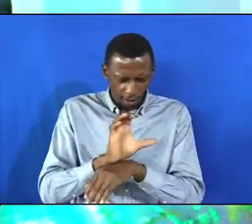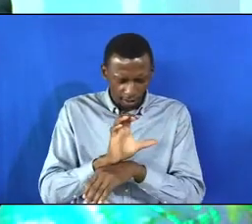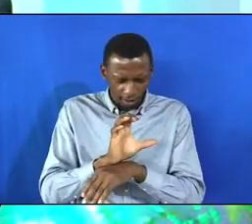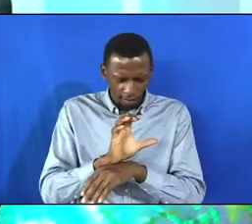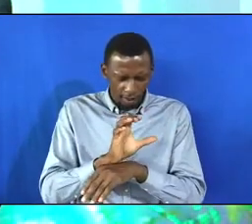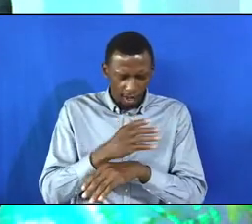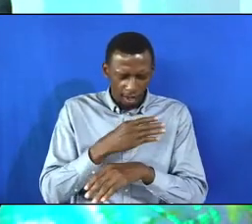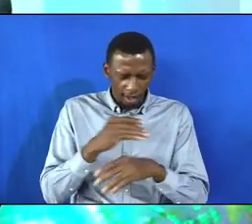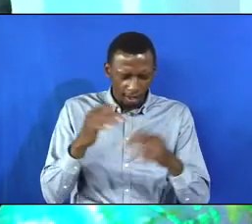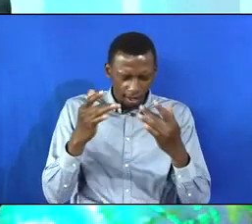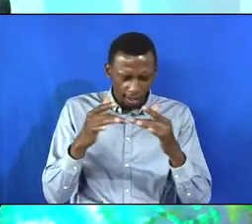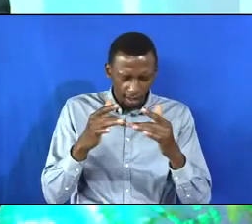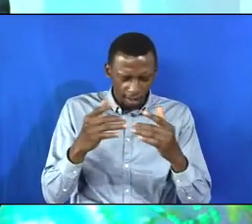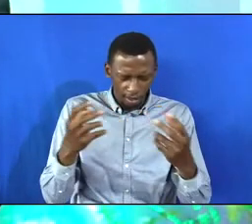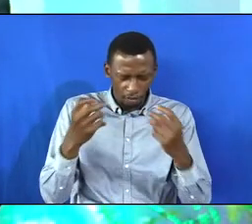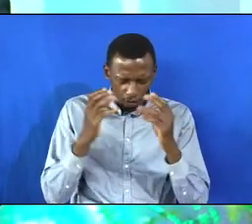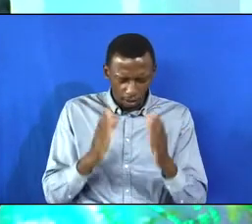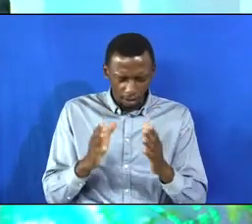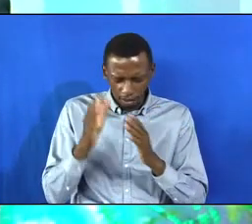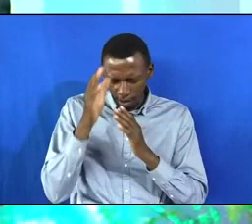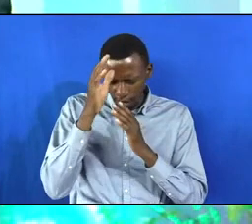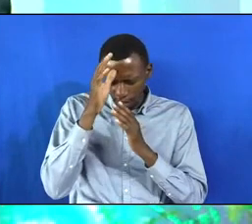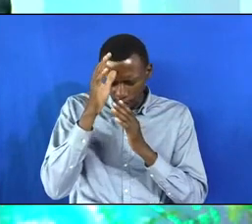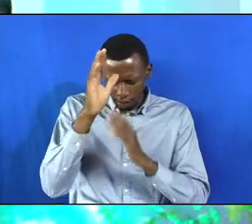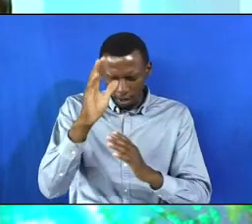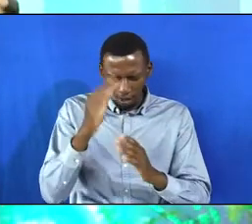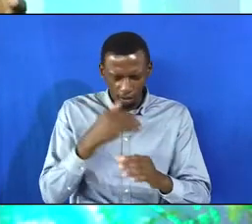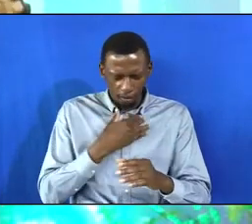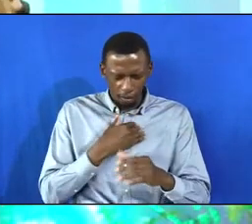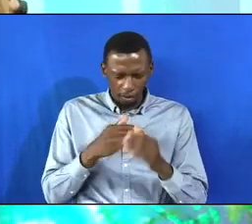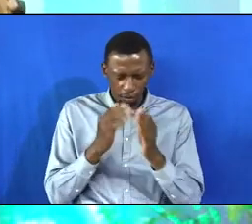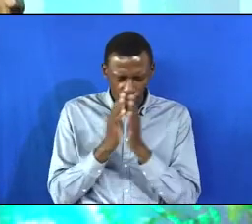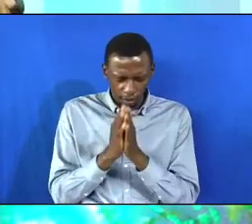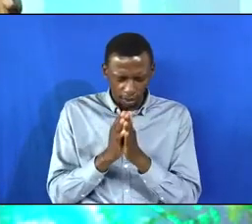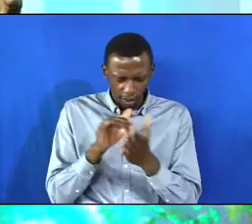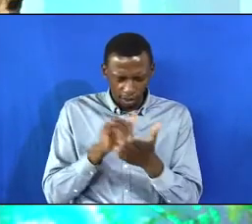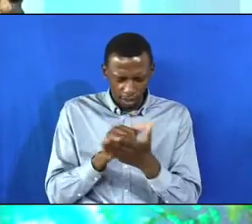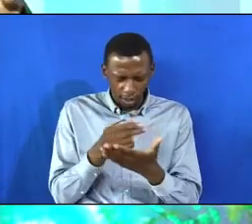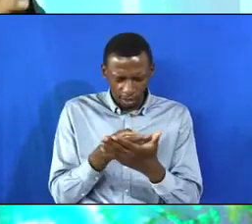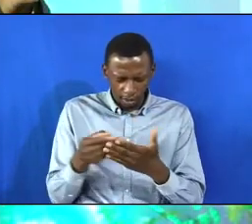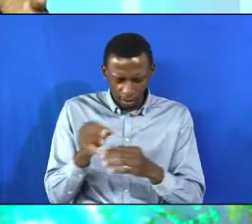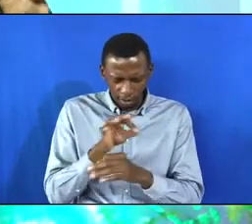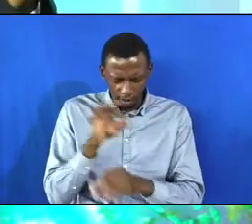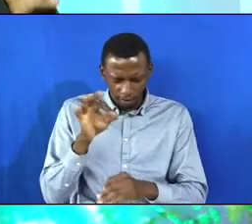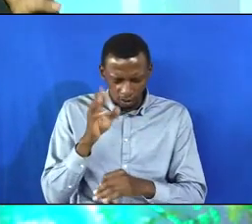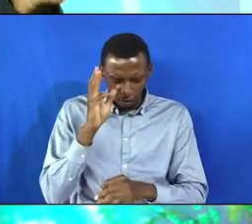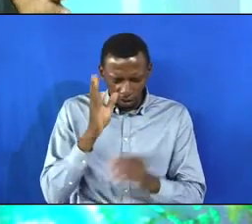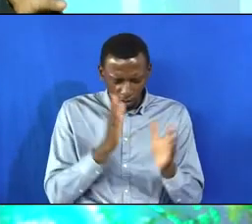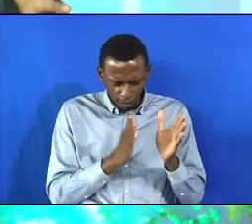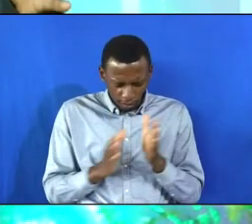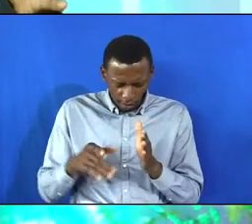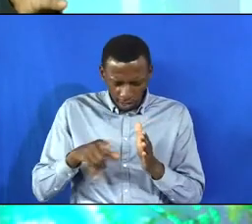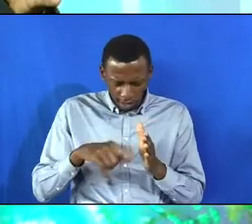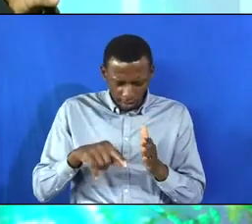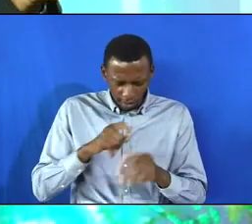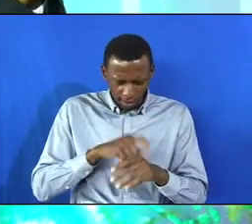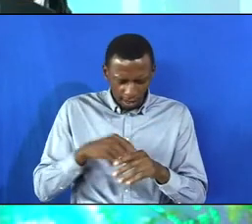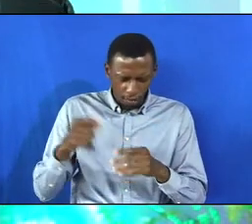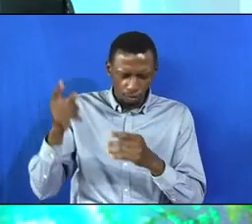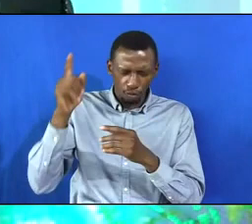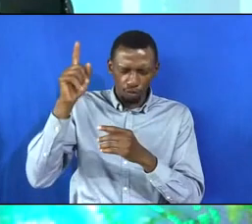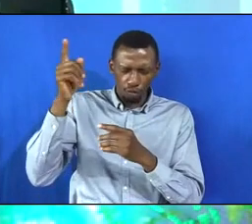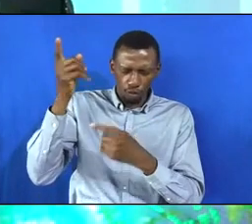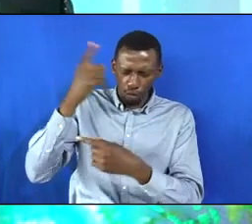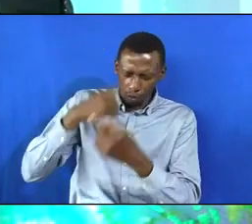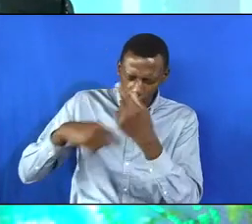And Father, we want to pray that the Holy Spirit will prepare us that when you come in the clouds of heaven